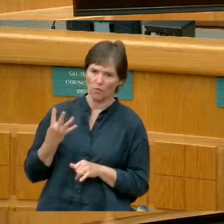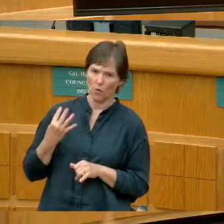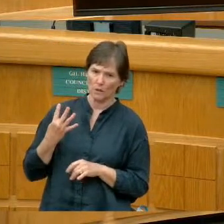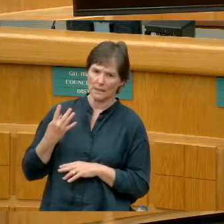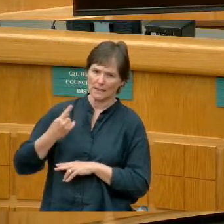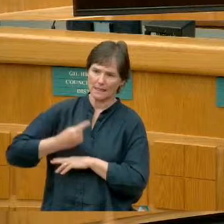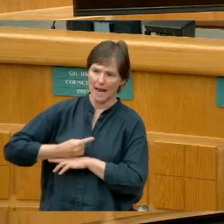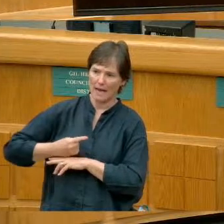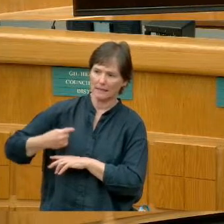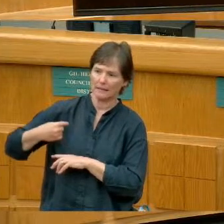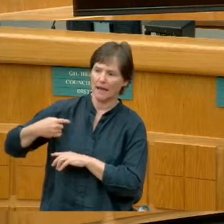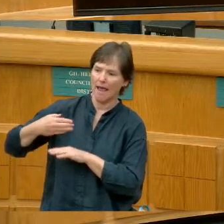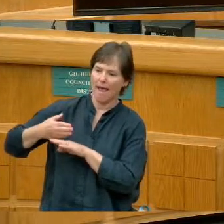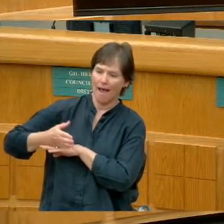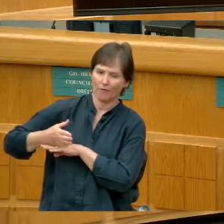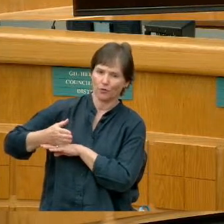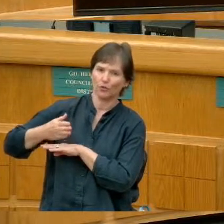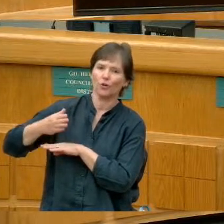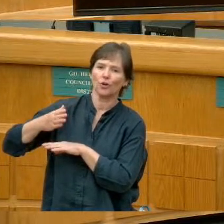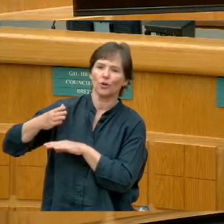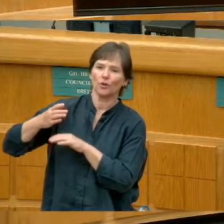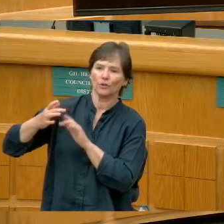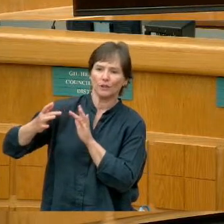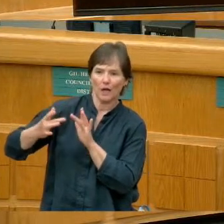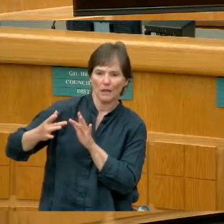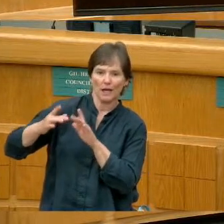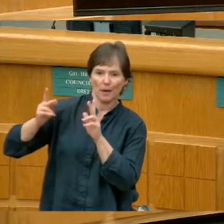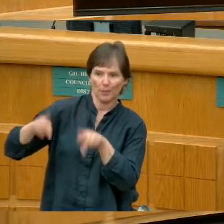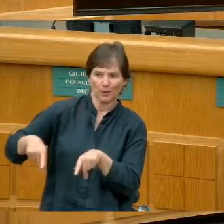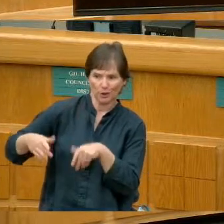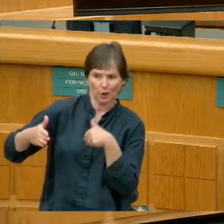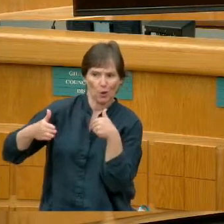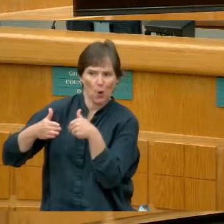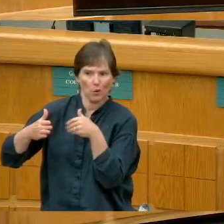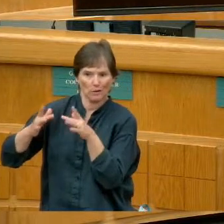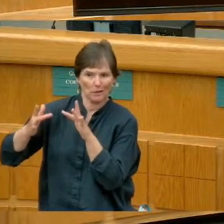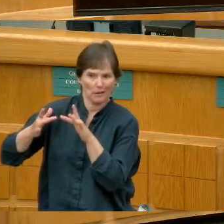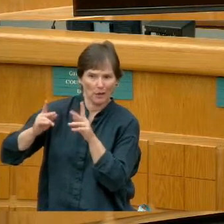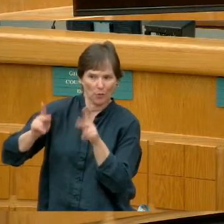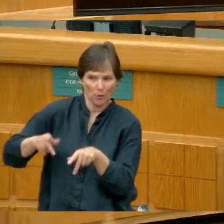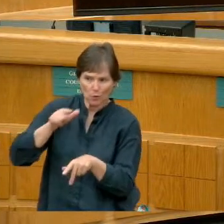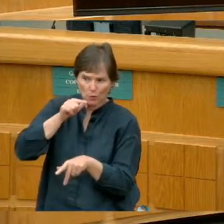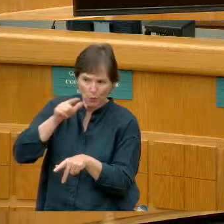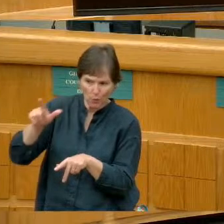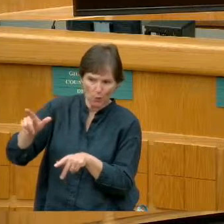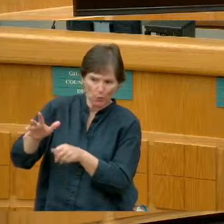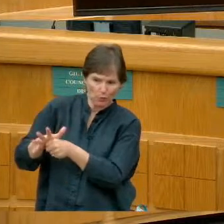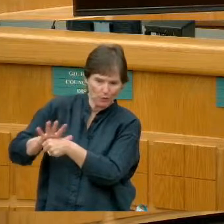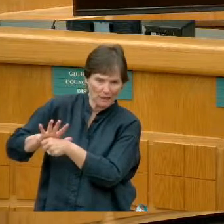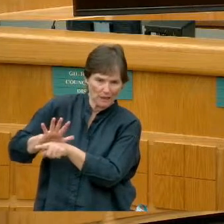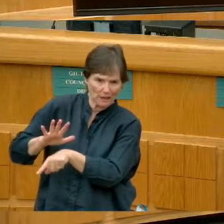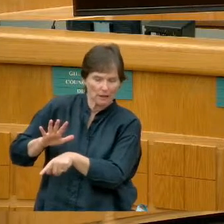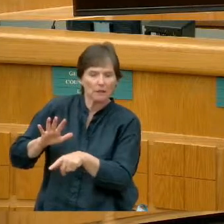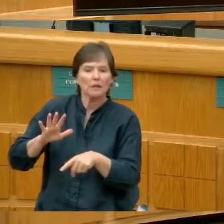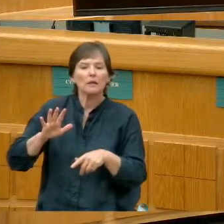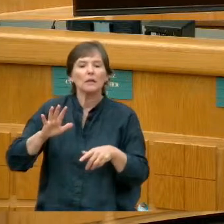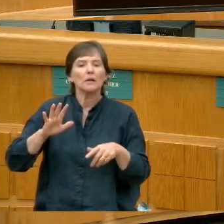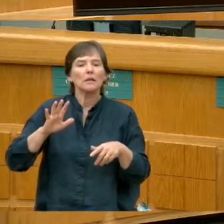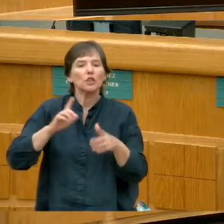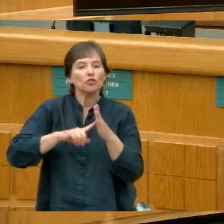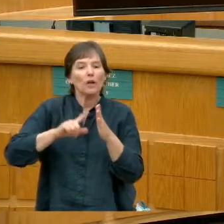contact with the person who has COVID-19. Monitor your health for fever, anything over